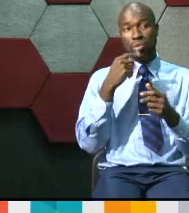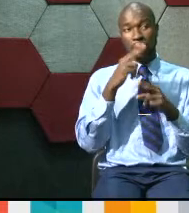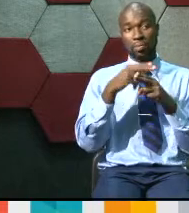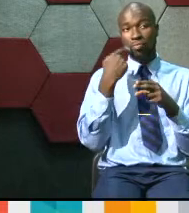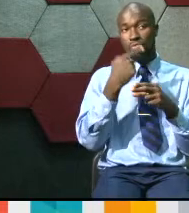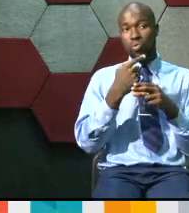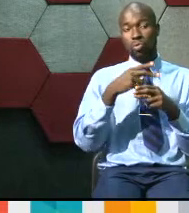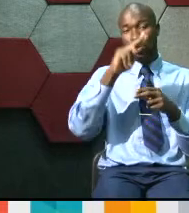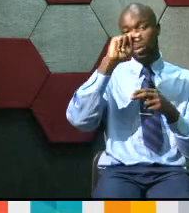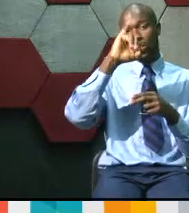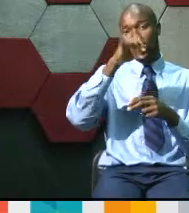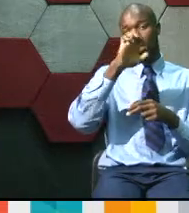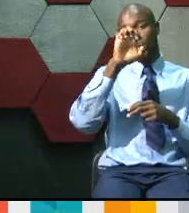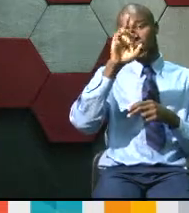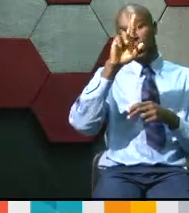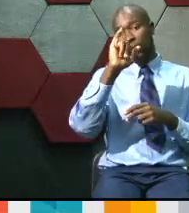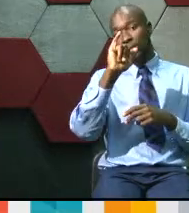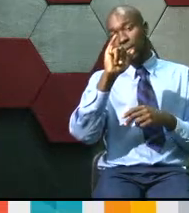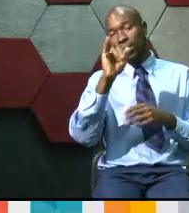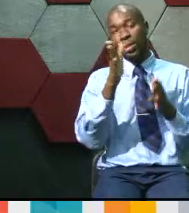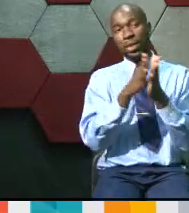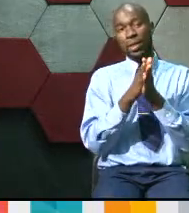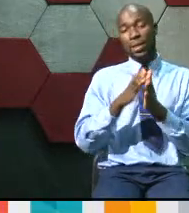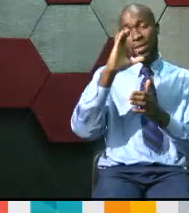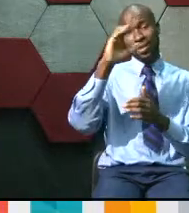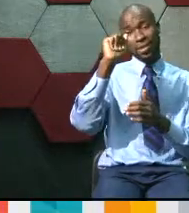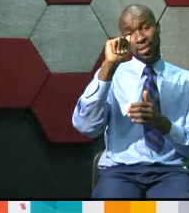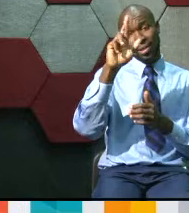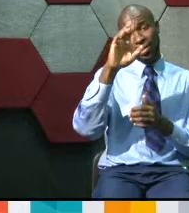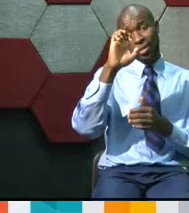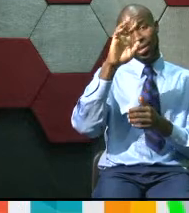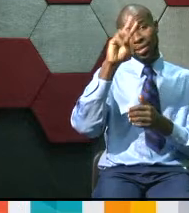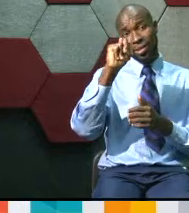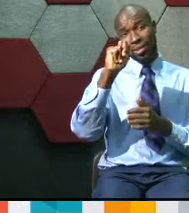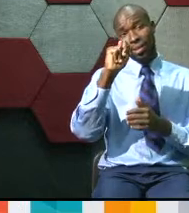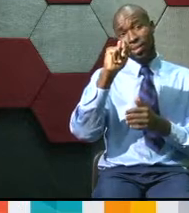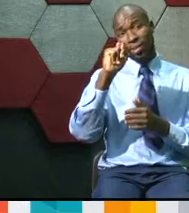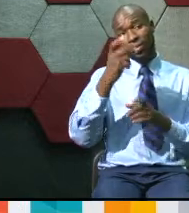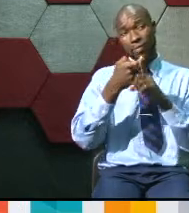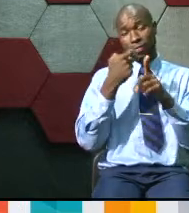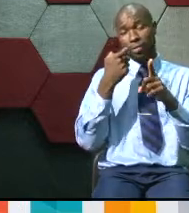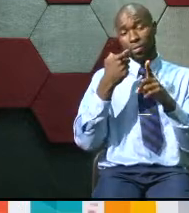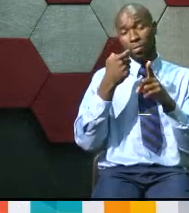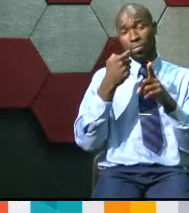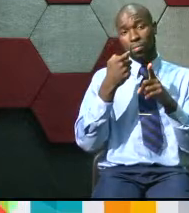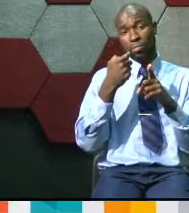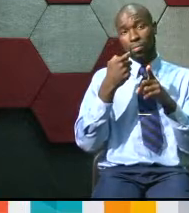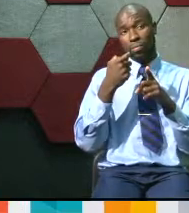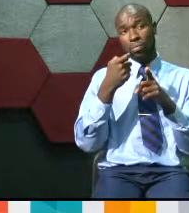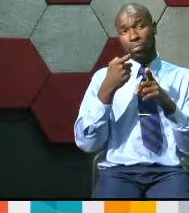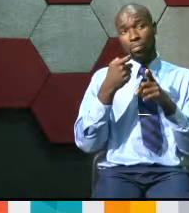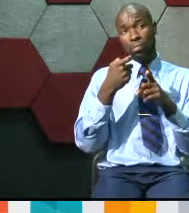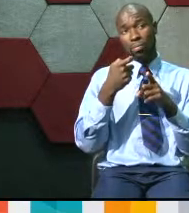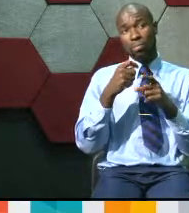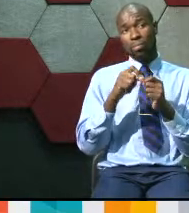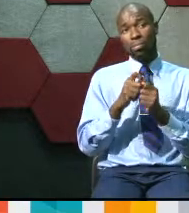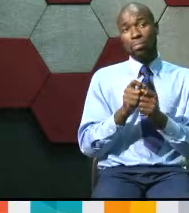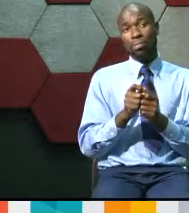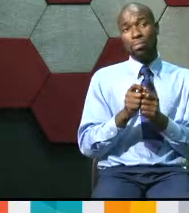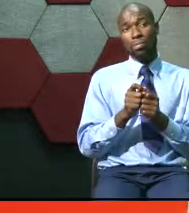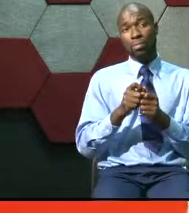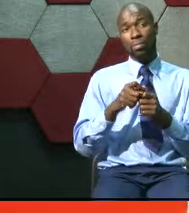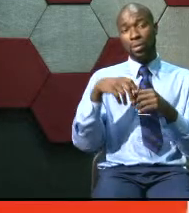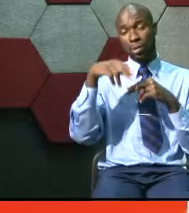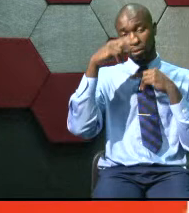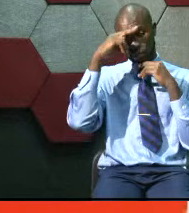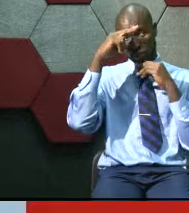Virginia Njeri and Karen Chelagat Kemboy from Osen Girls High School in